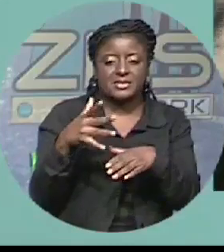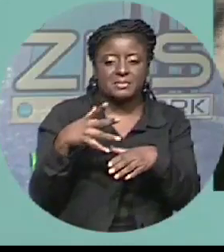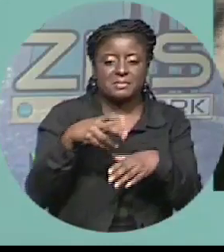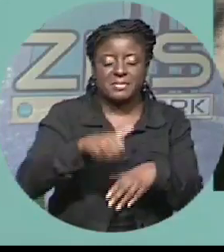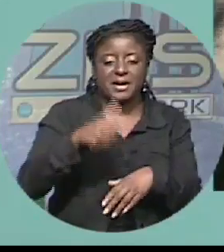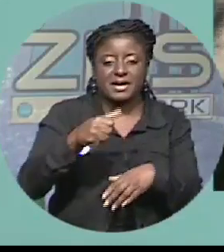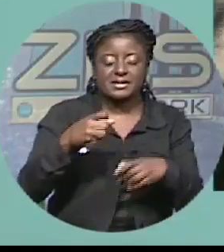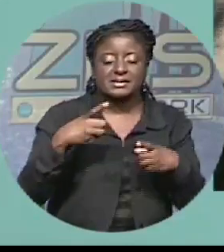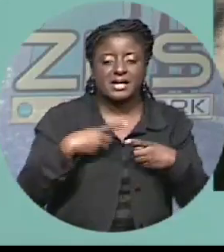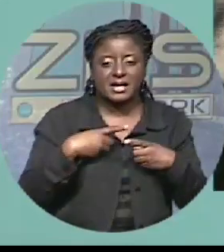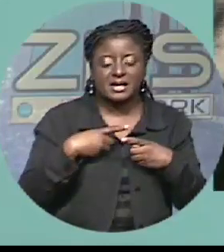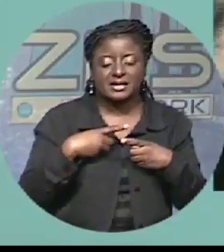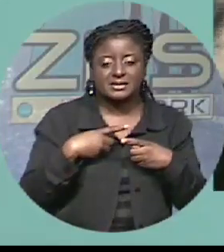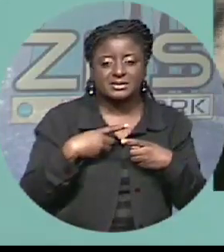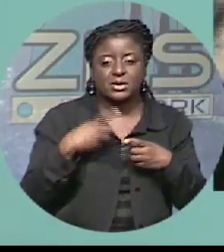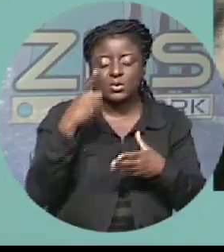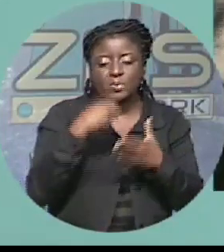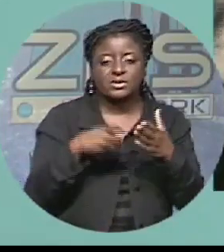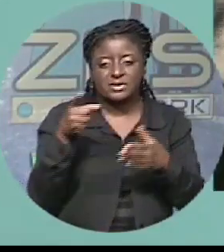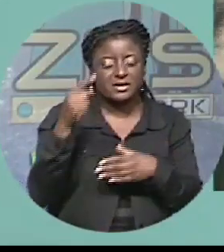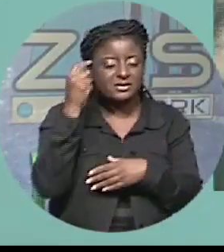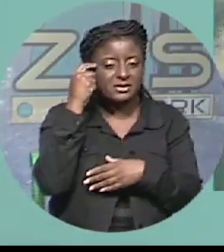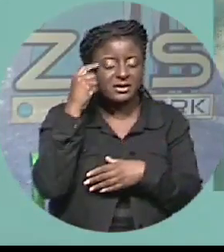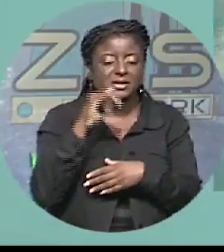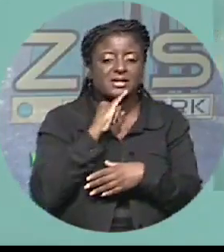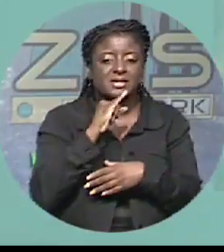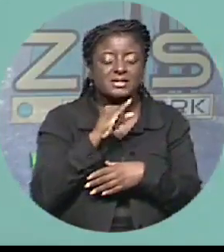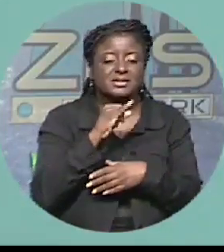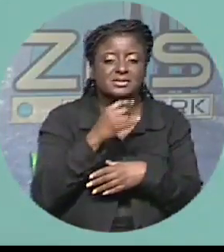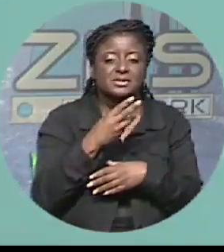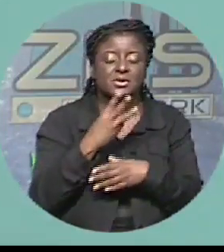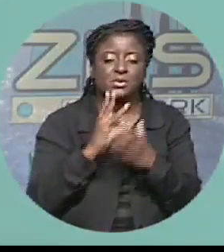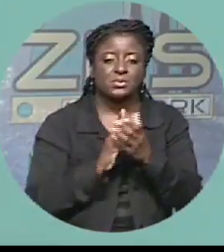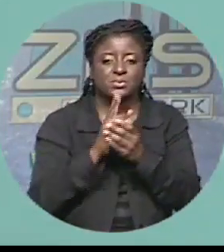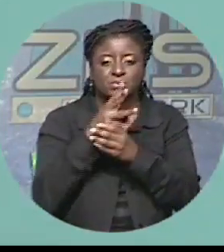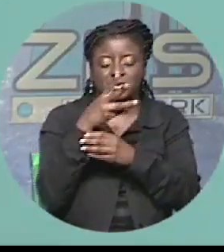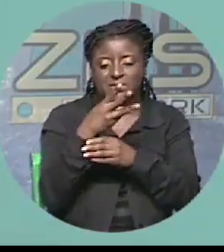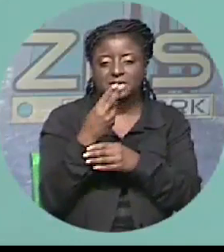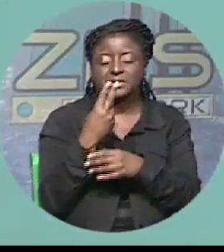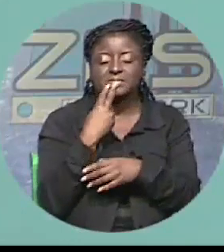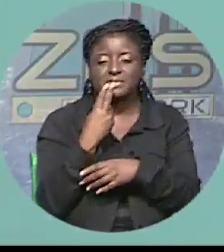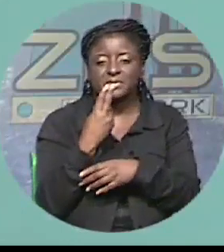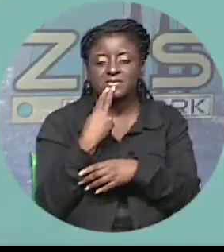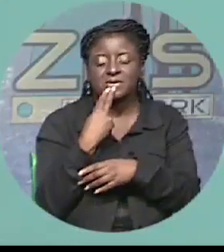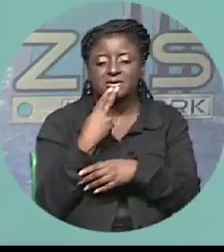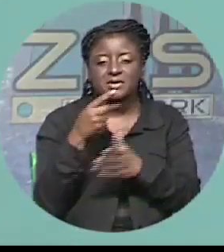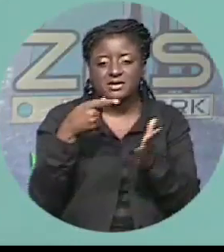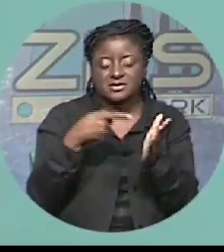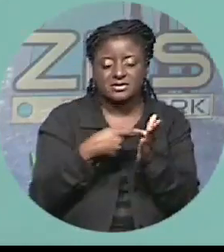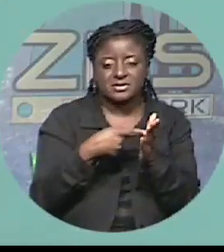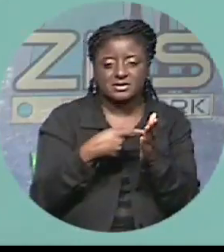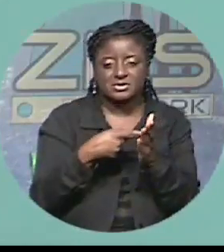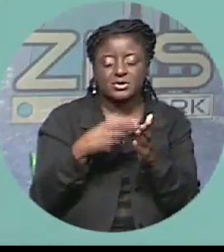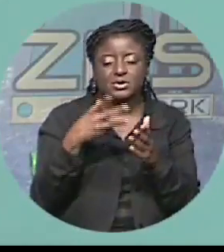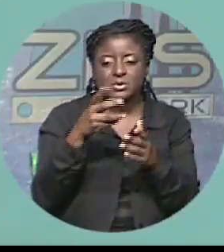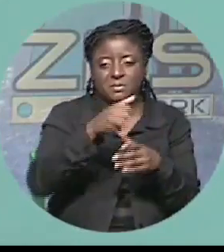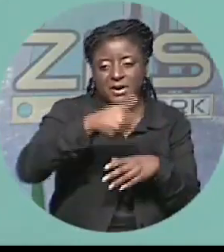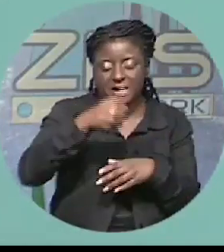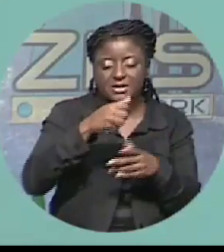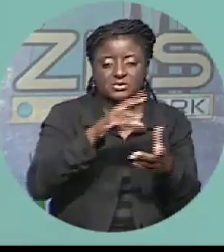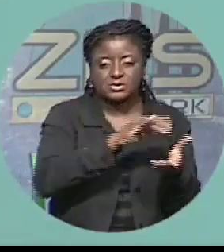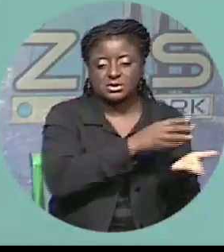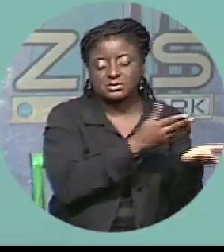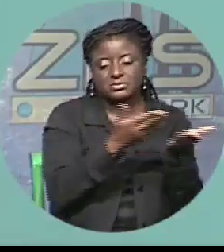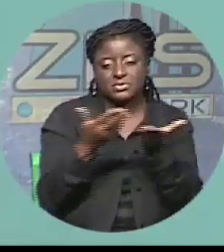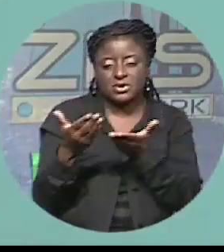significant amount of what is believed to be marijuana. The suspected contraband was transported to the Defense Force's Coral Harbor